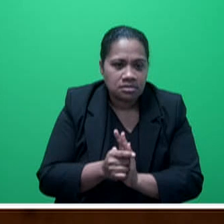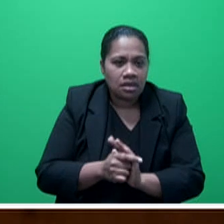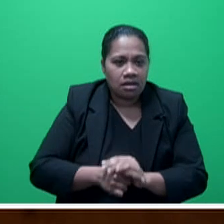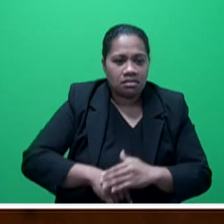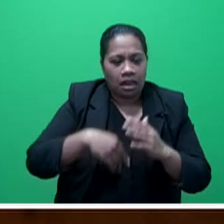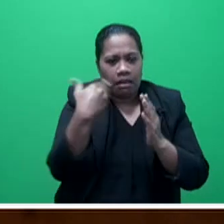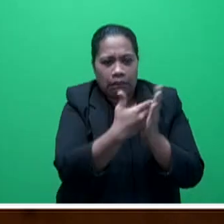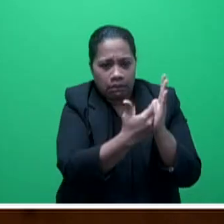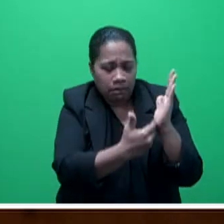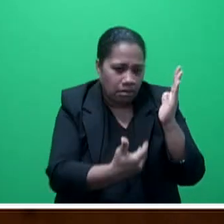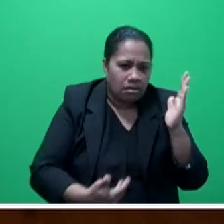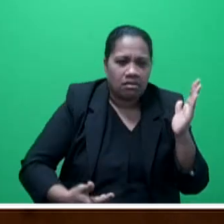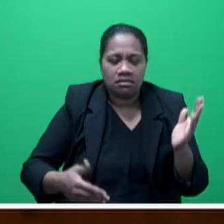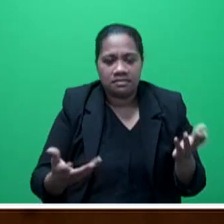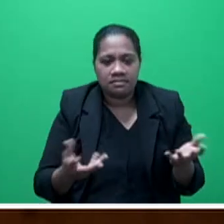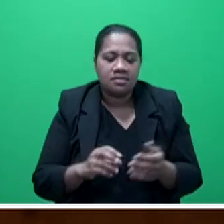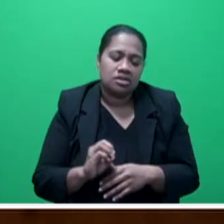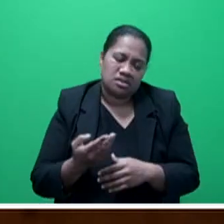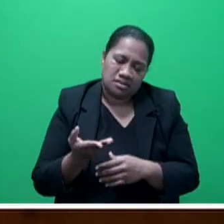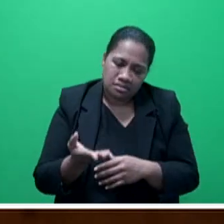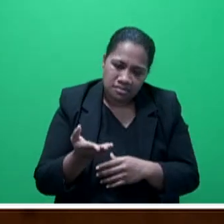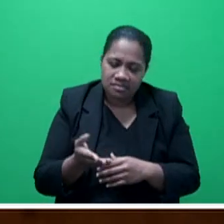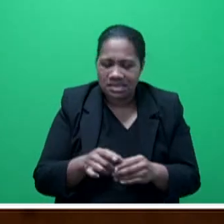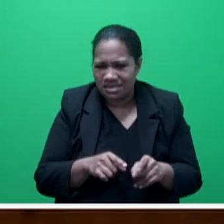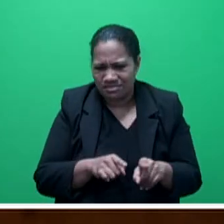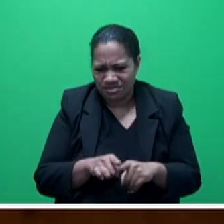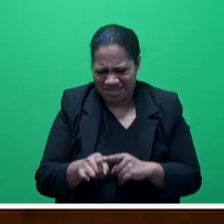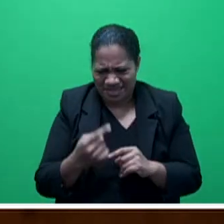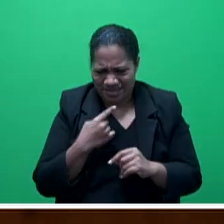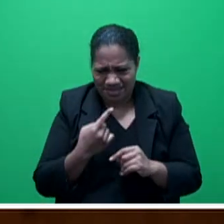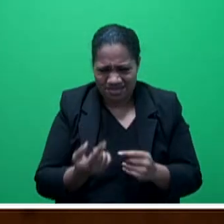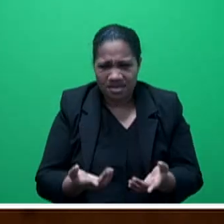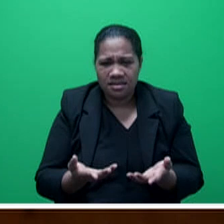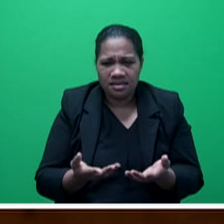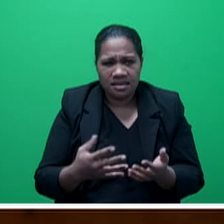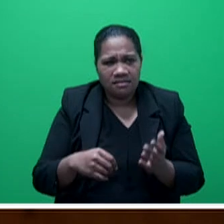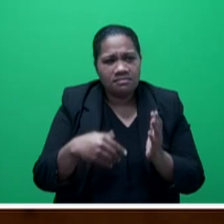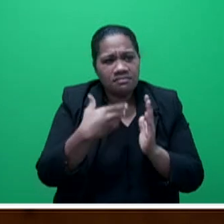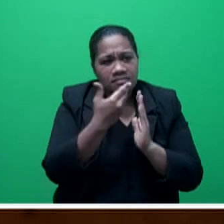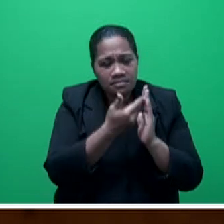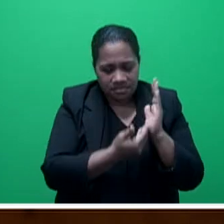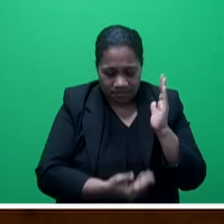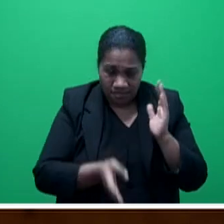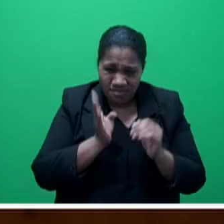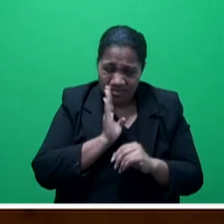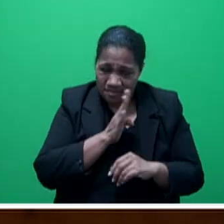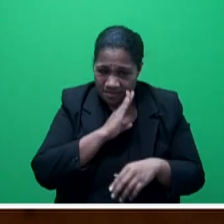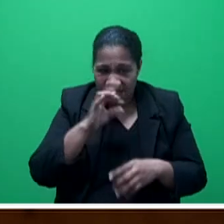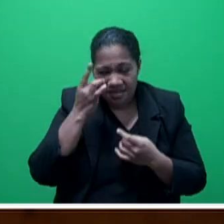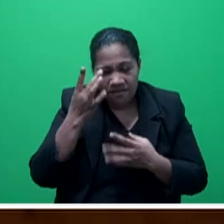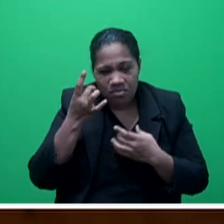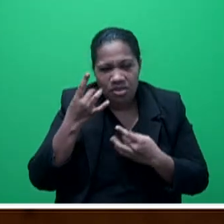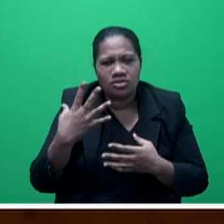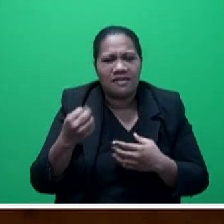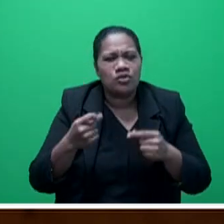manifesto was the most colossal failure of a document which consisted of wrong statistics, misinformation, grammatical